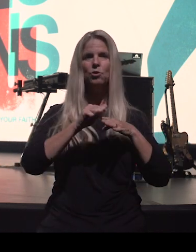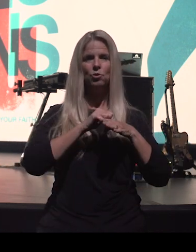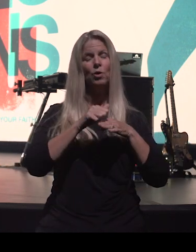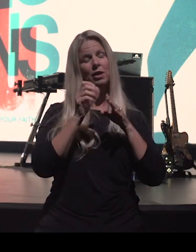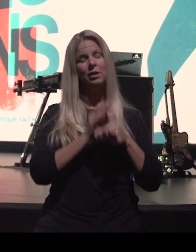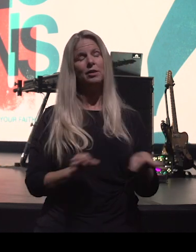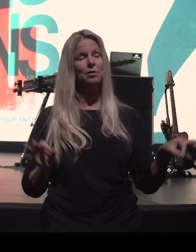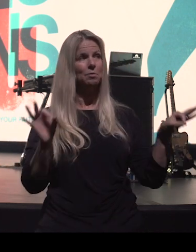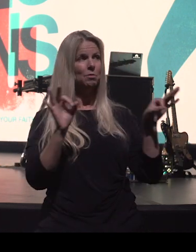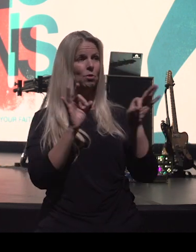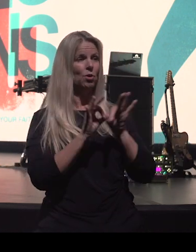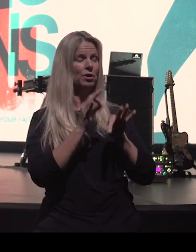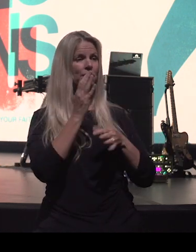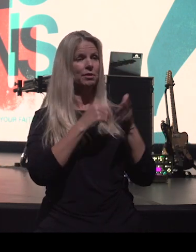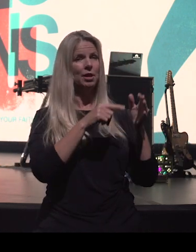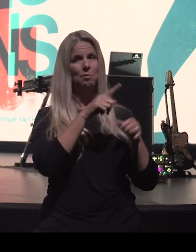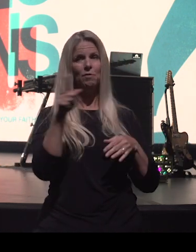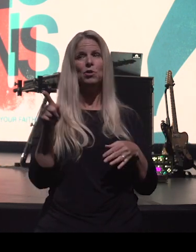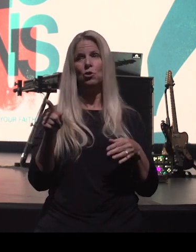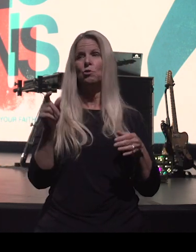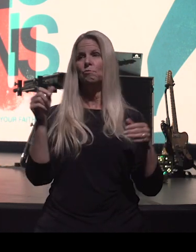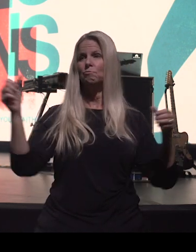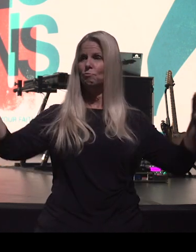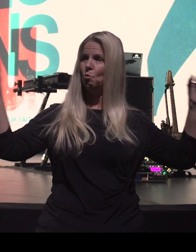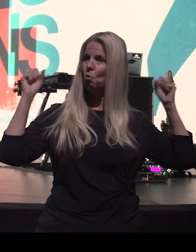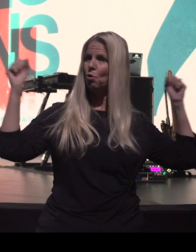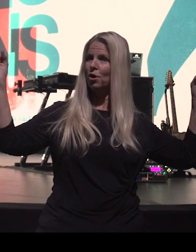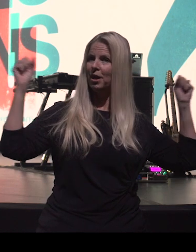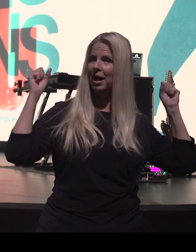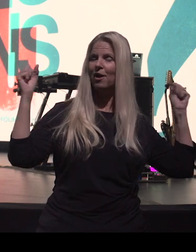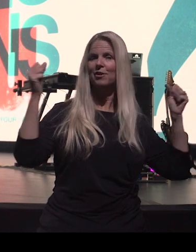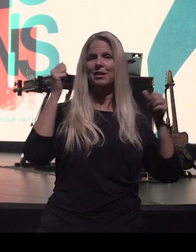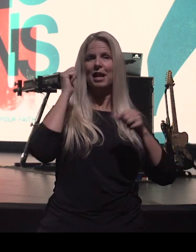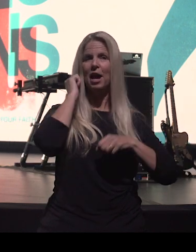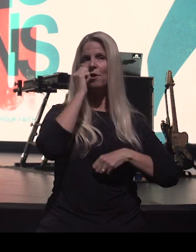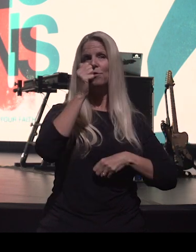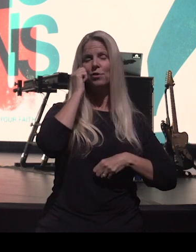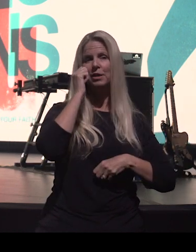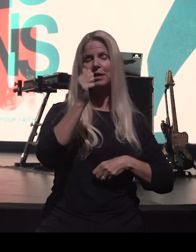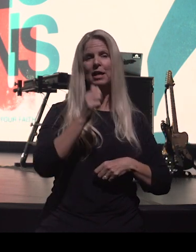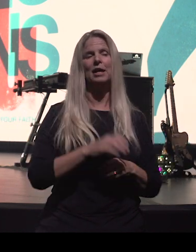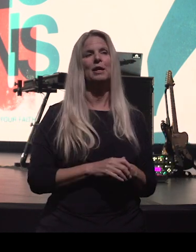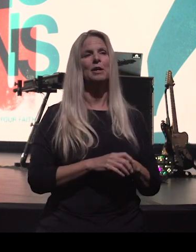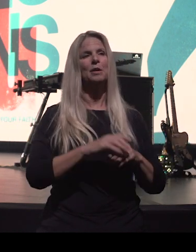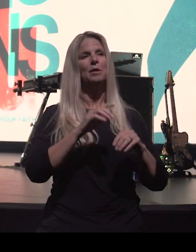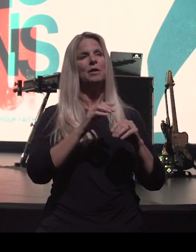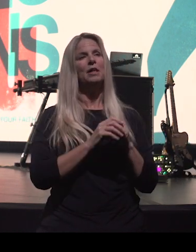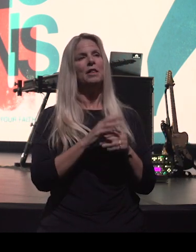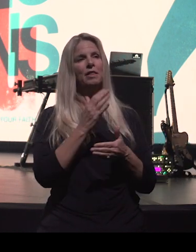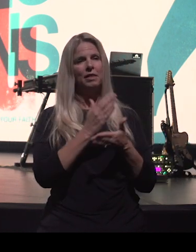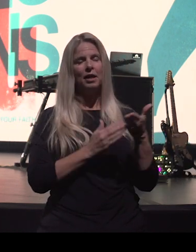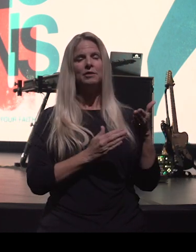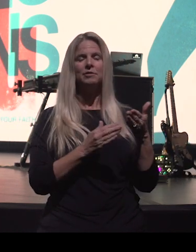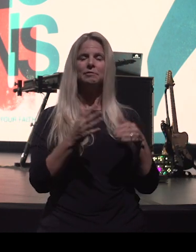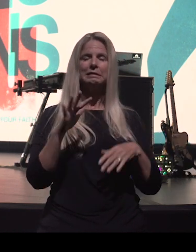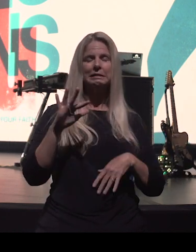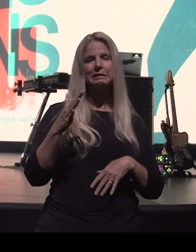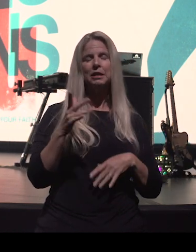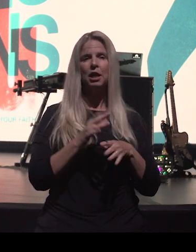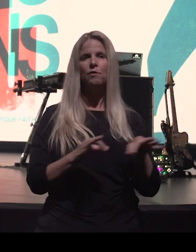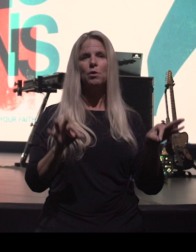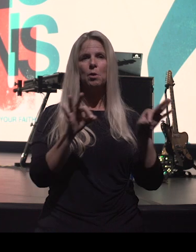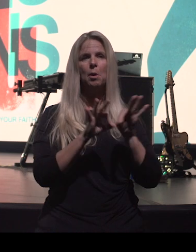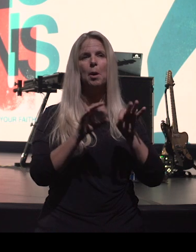needs to hear that today because you work out at the gym every day and you're ripped. That only has some value. Listen to this. But godliness